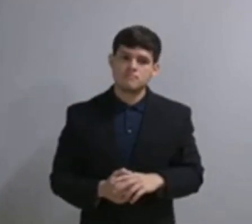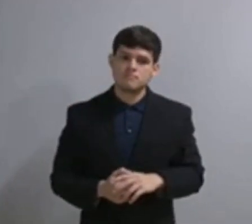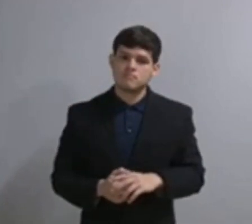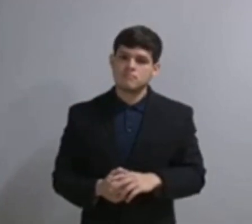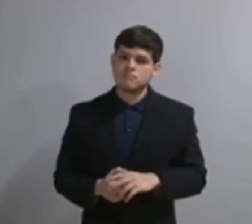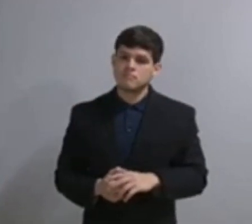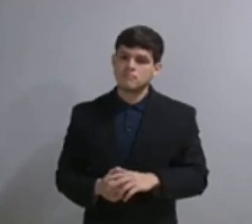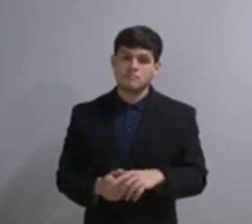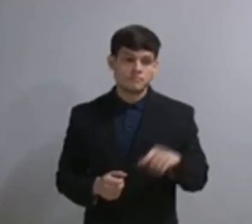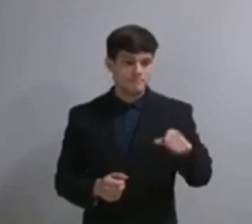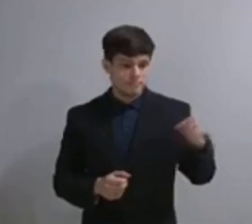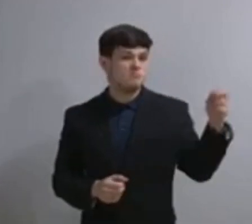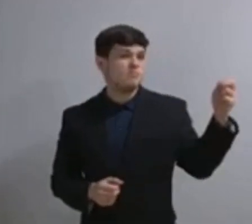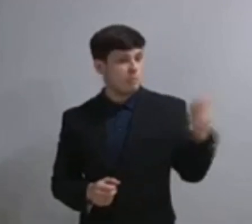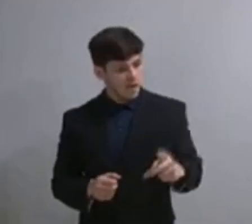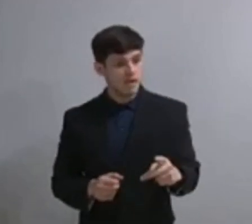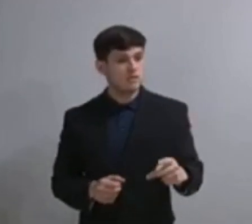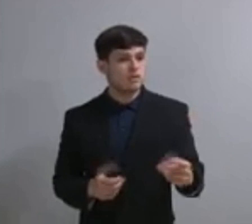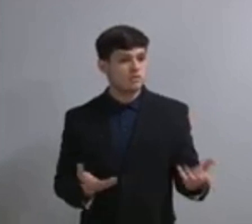You made it back too.